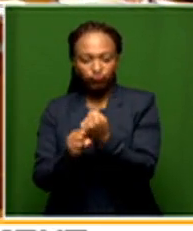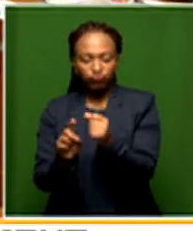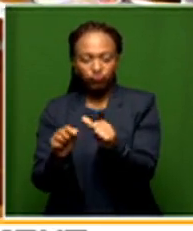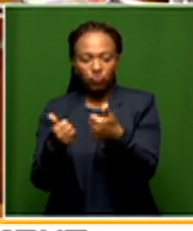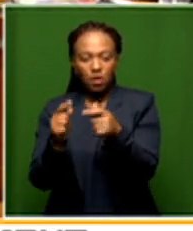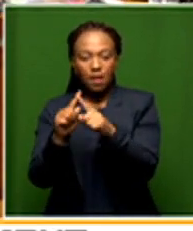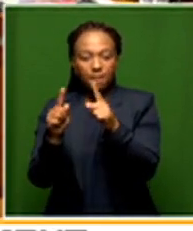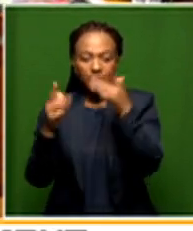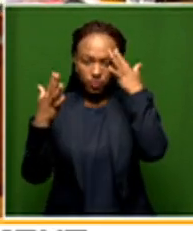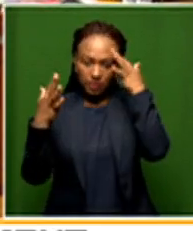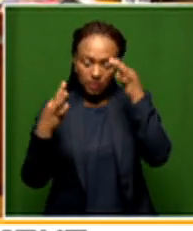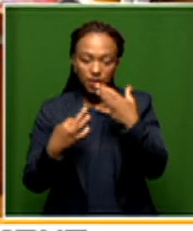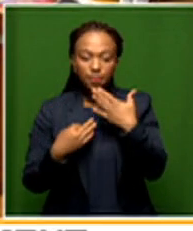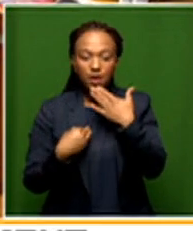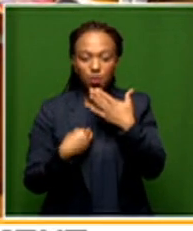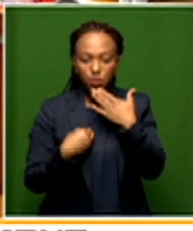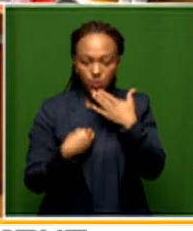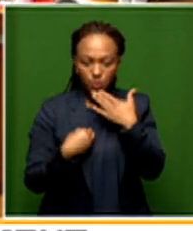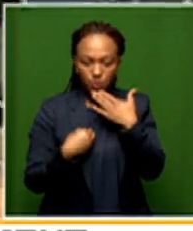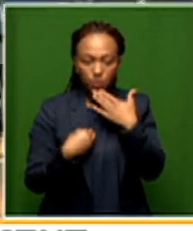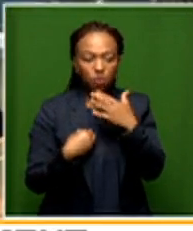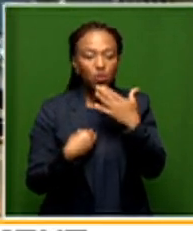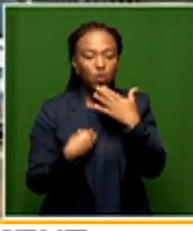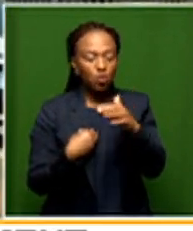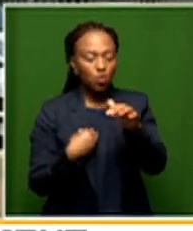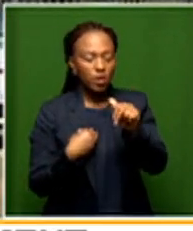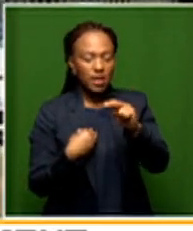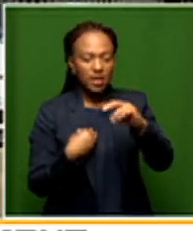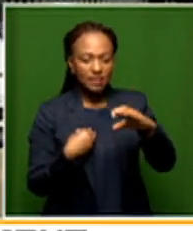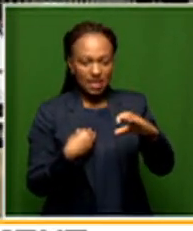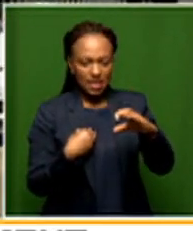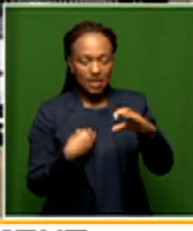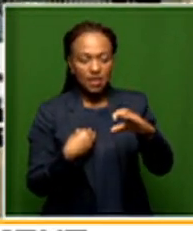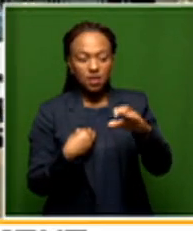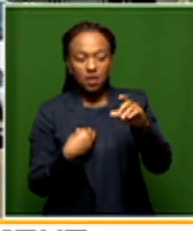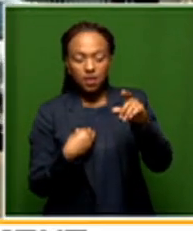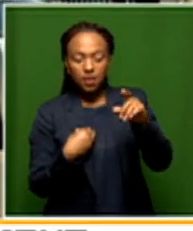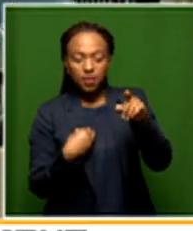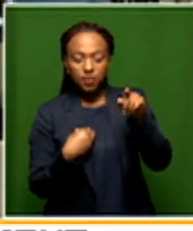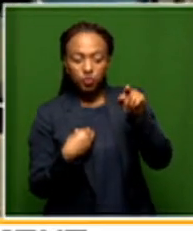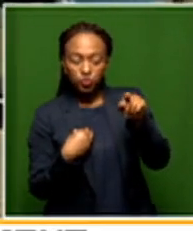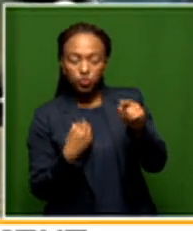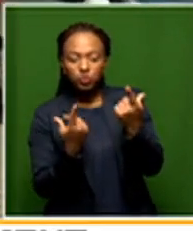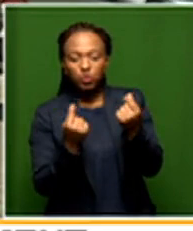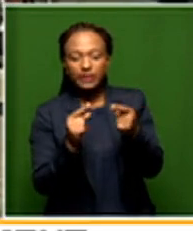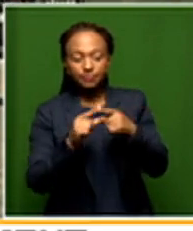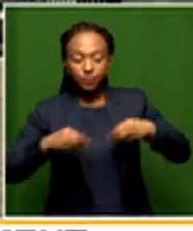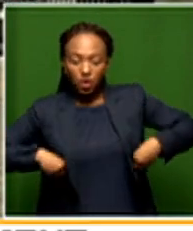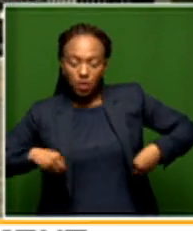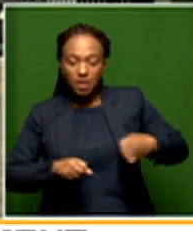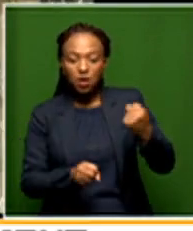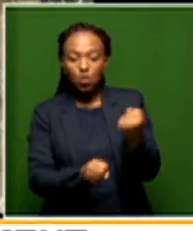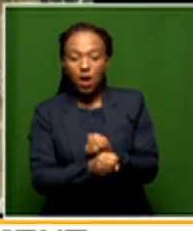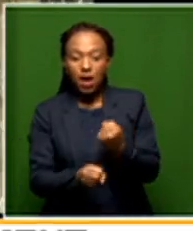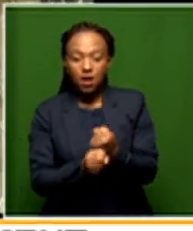the decision of the ANC to take the corruption work off